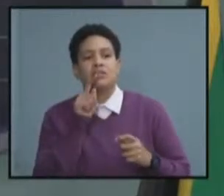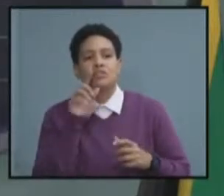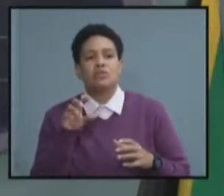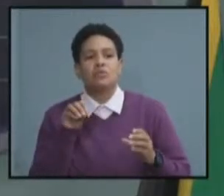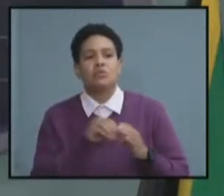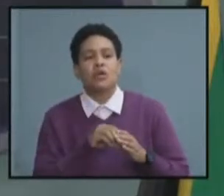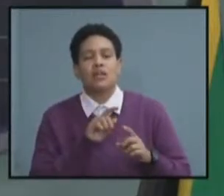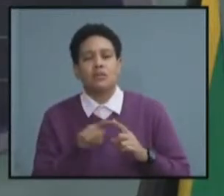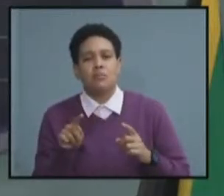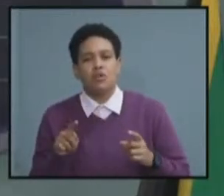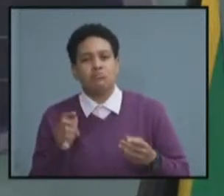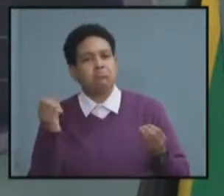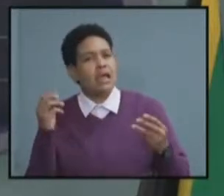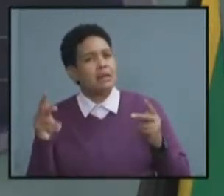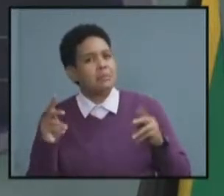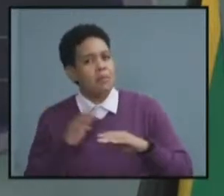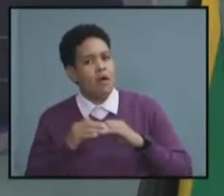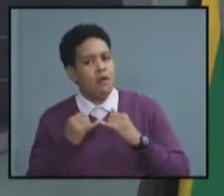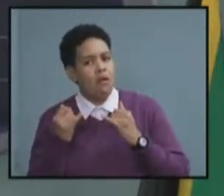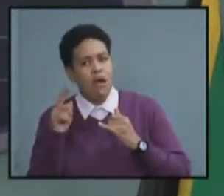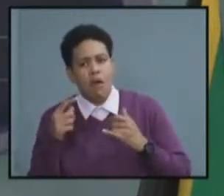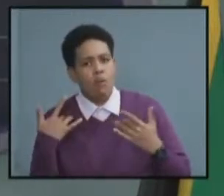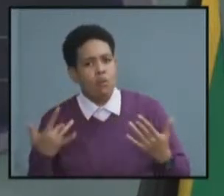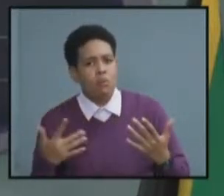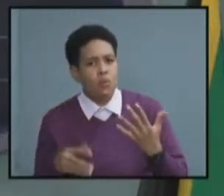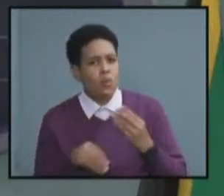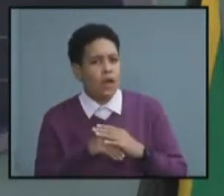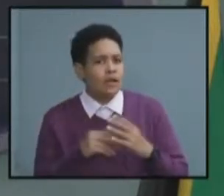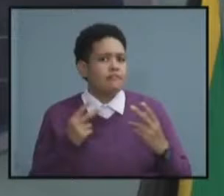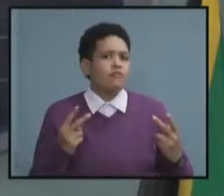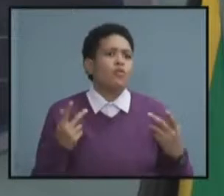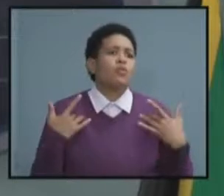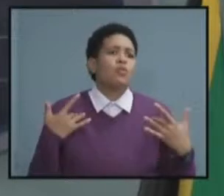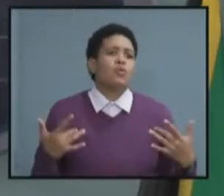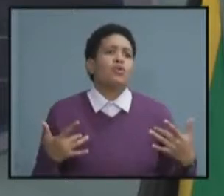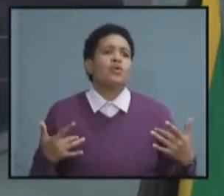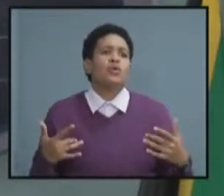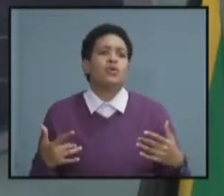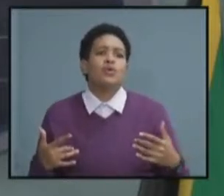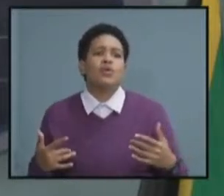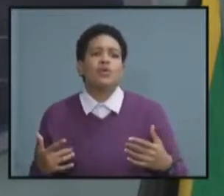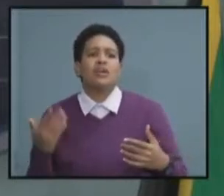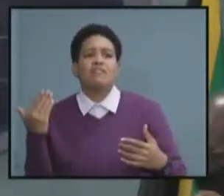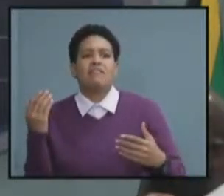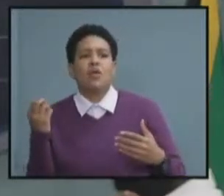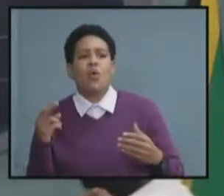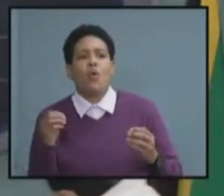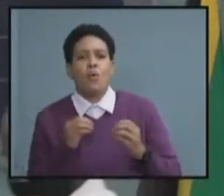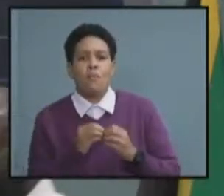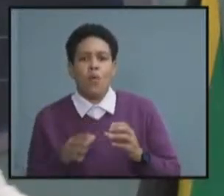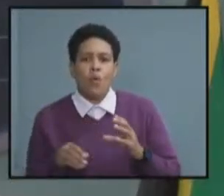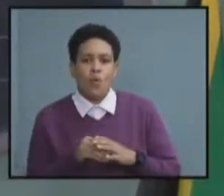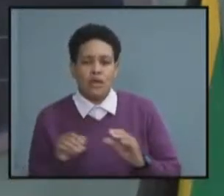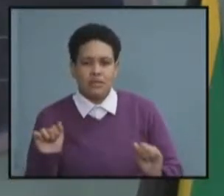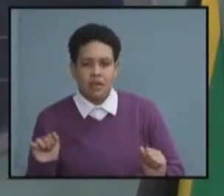in the question, but a number of persons online are also asking if weddings could be extended to 15 or more.